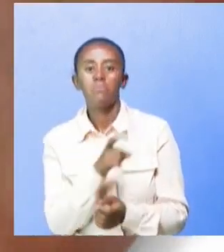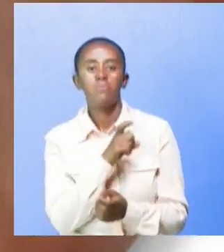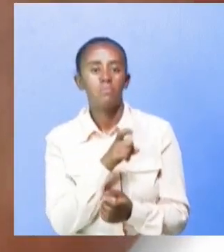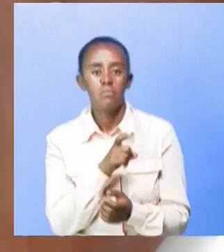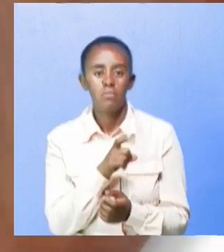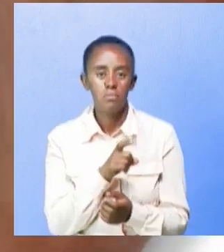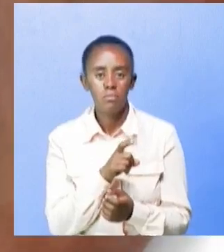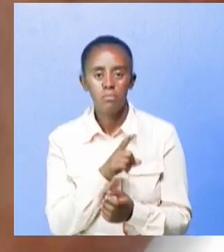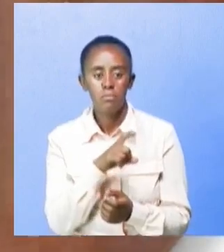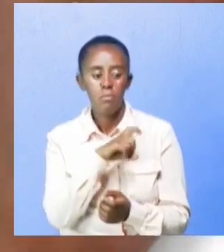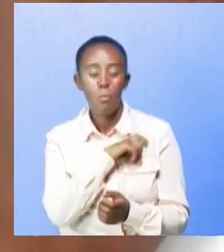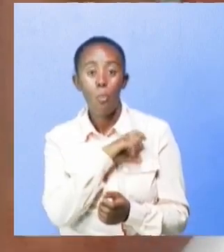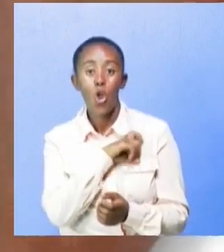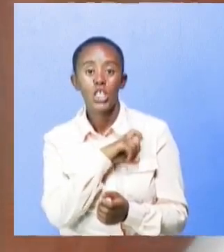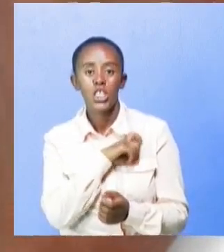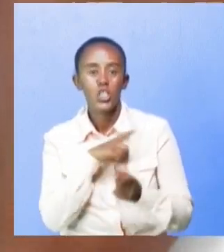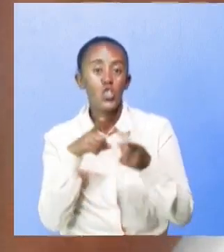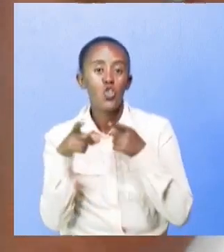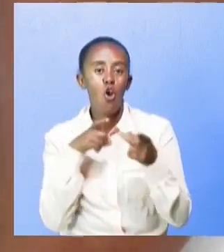officer.